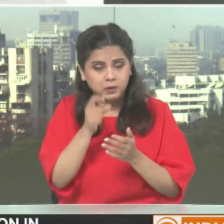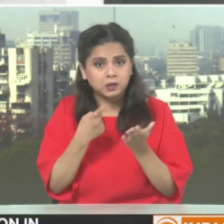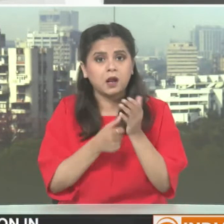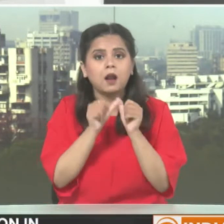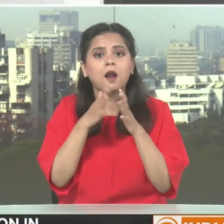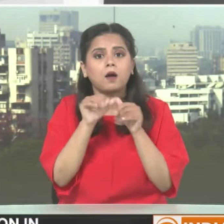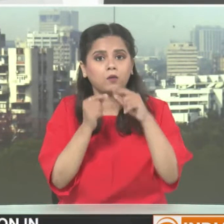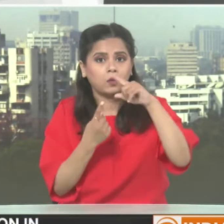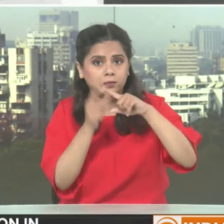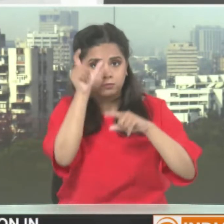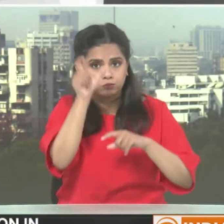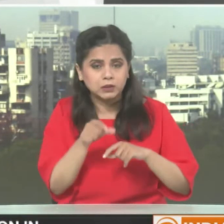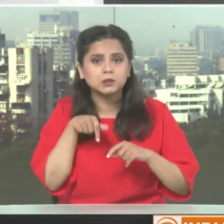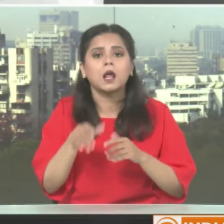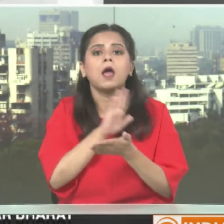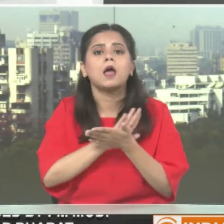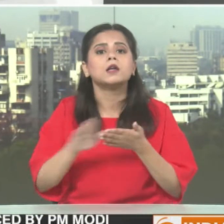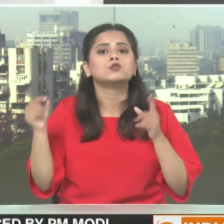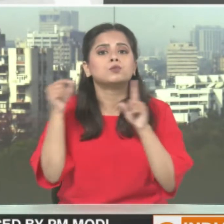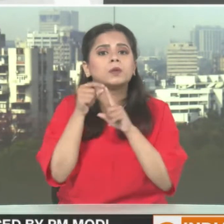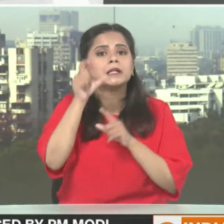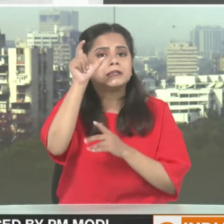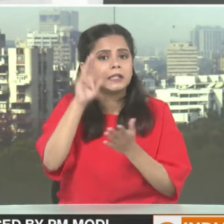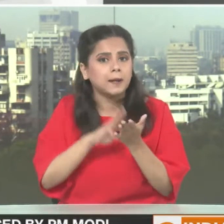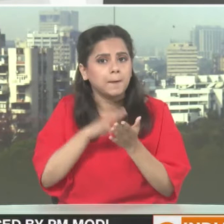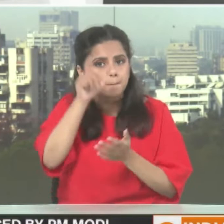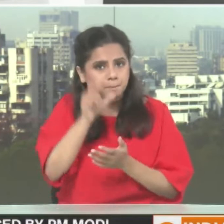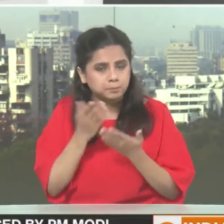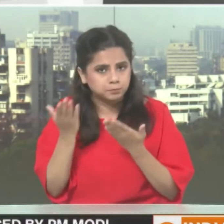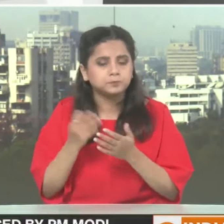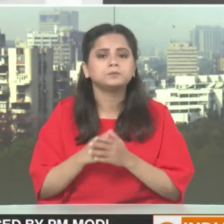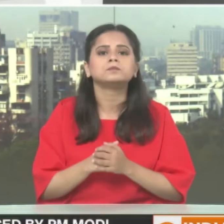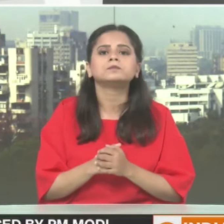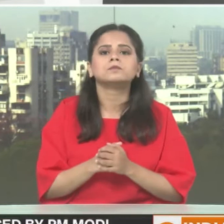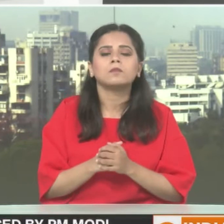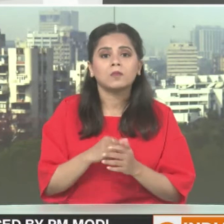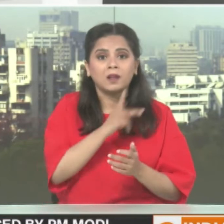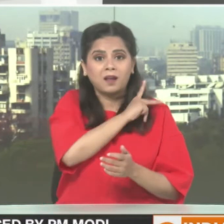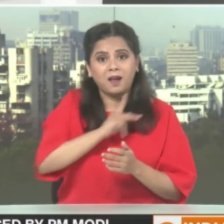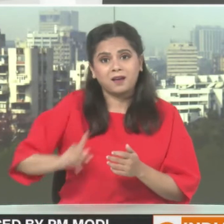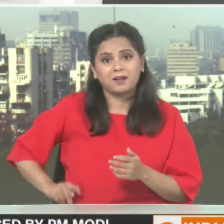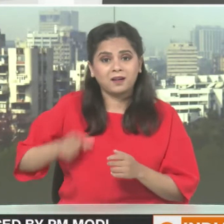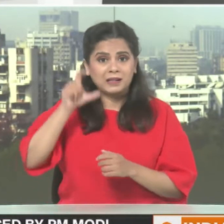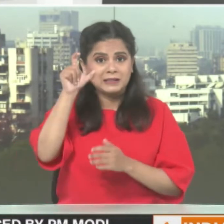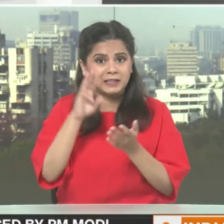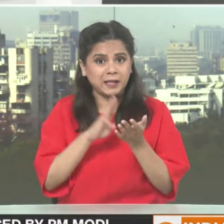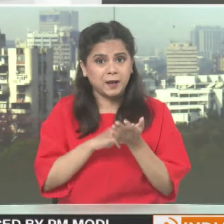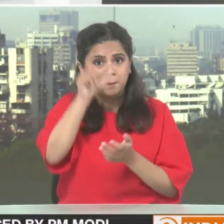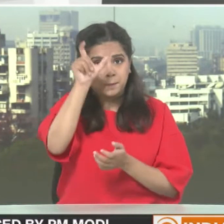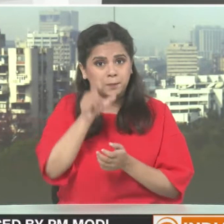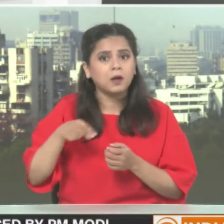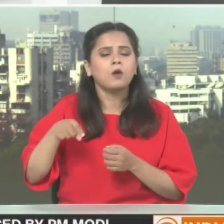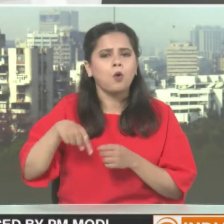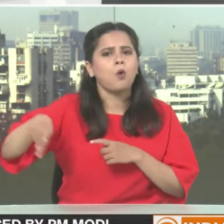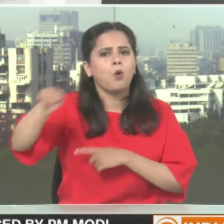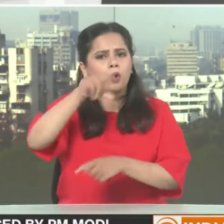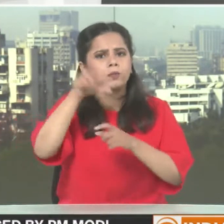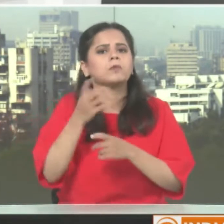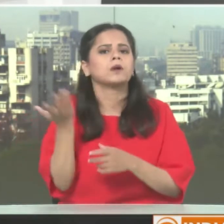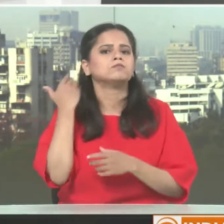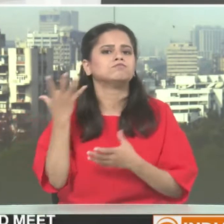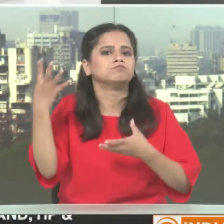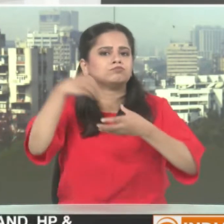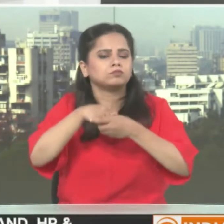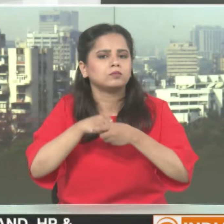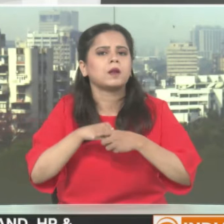Rawat, Himachal Pradesh Chief Minister Jairam Thakur, Karnataka Chief Minister B.S. Yediyurappa, besides others,